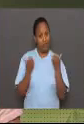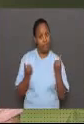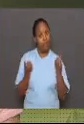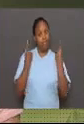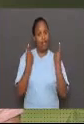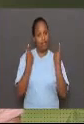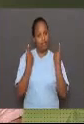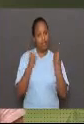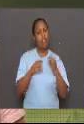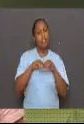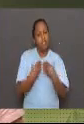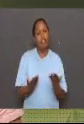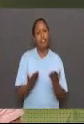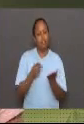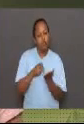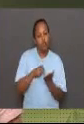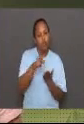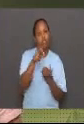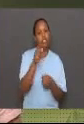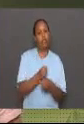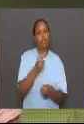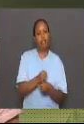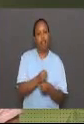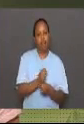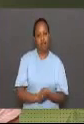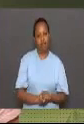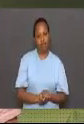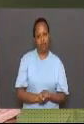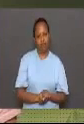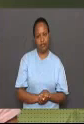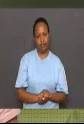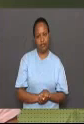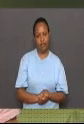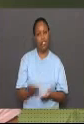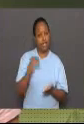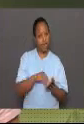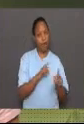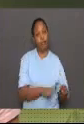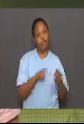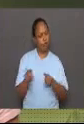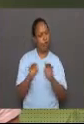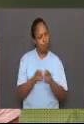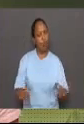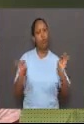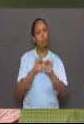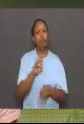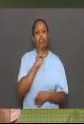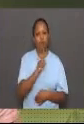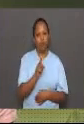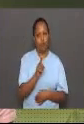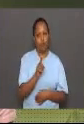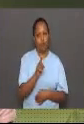understanding how democracy works. It is also important for